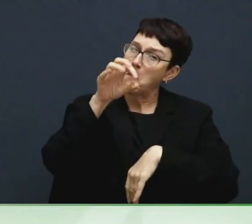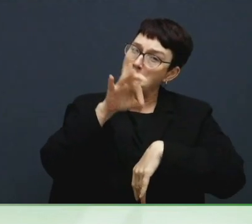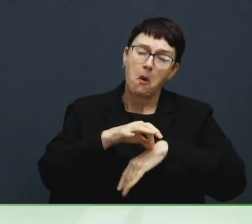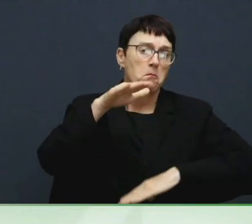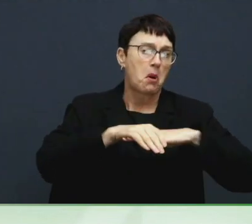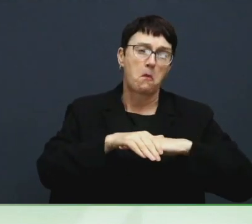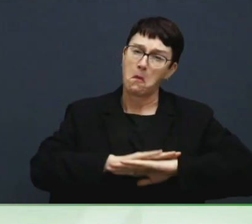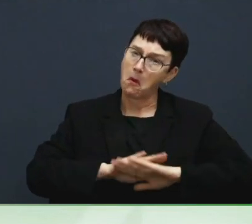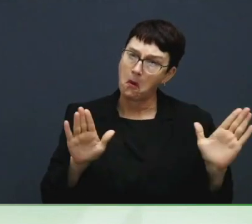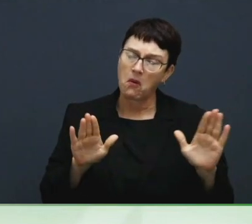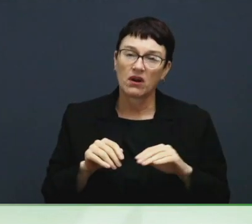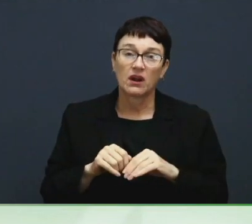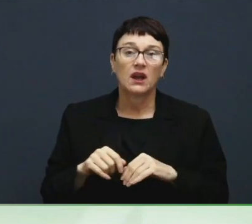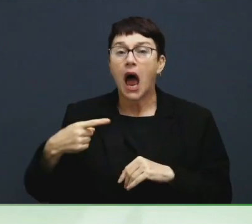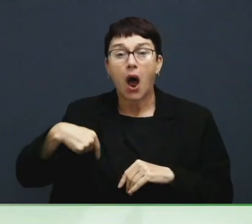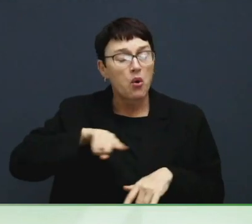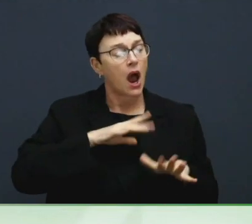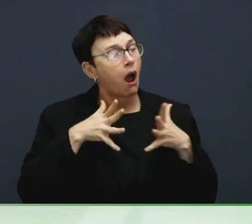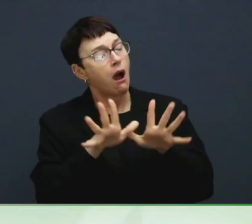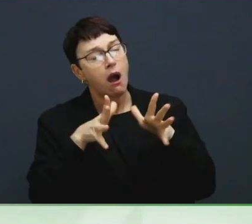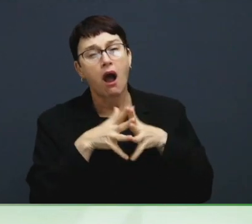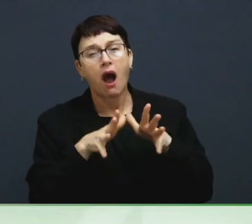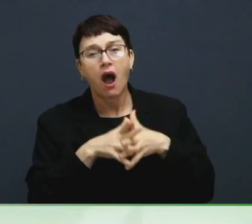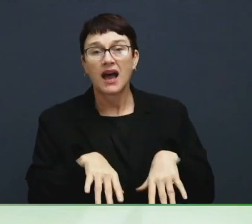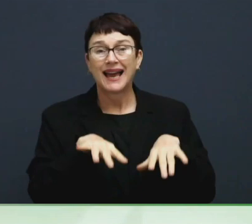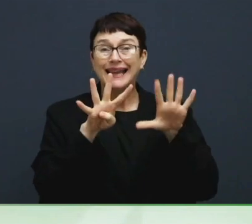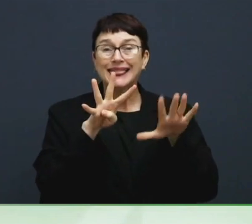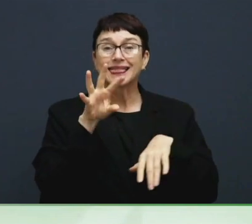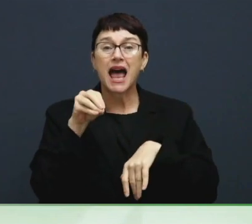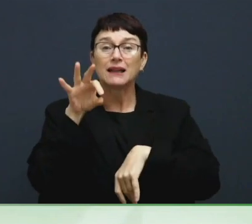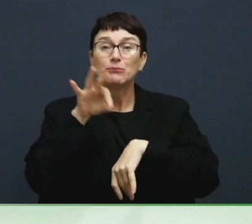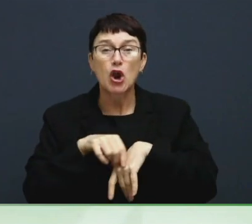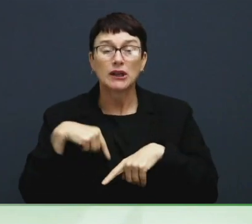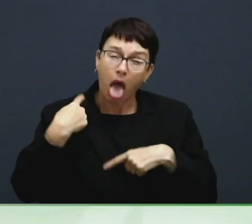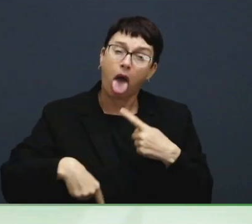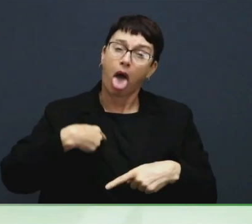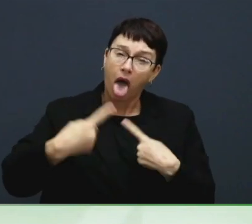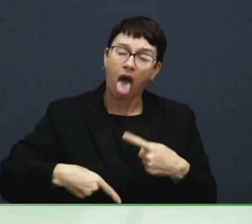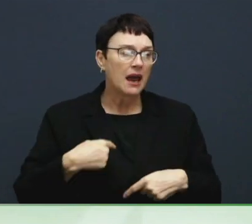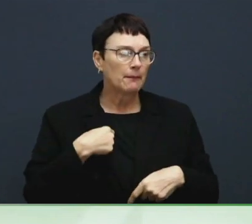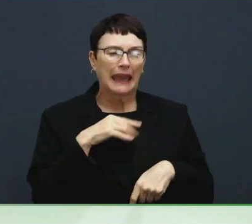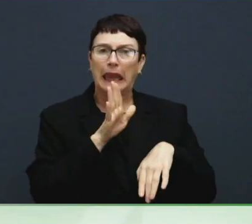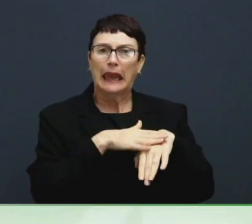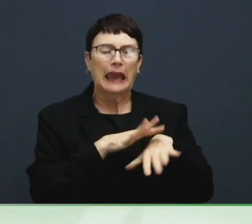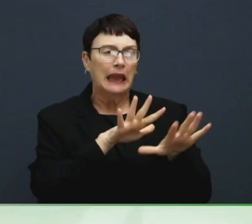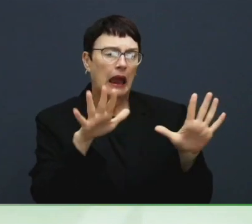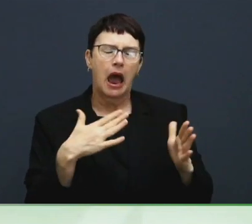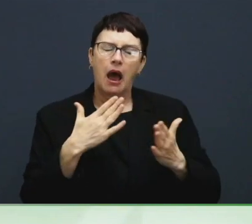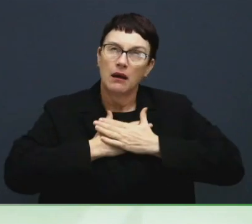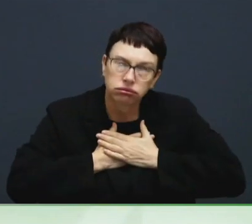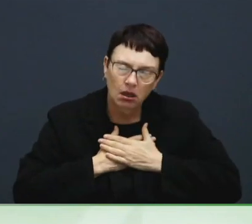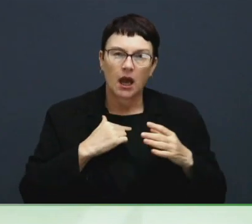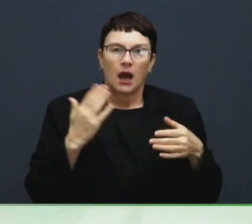minutes, I asked, can we have a break? Because they were glued to our employees,